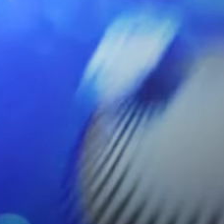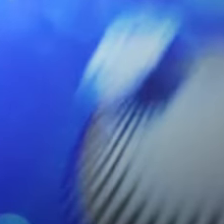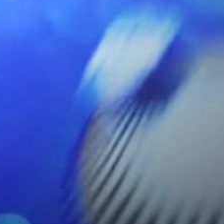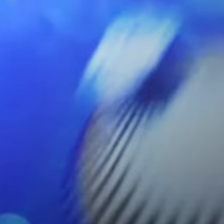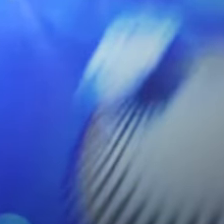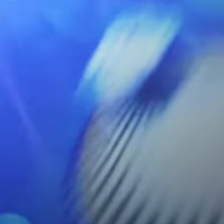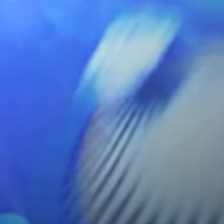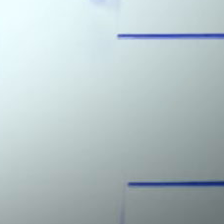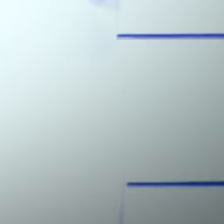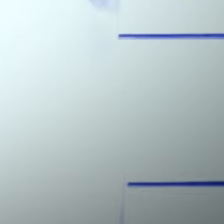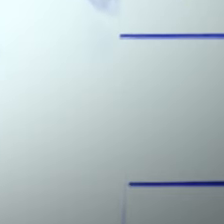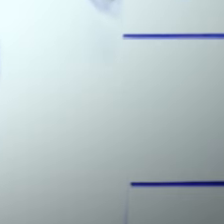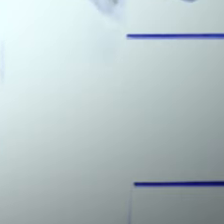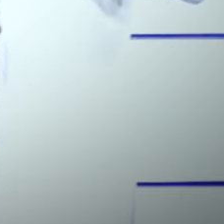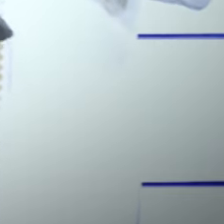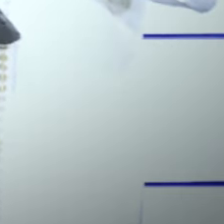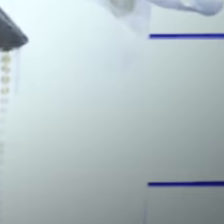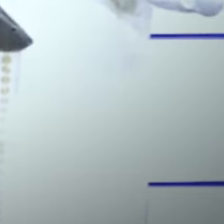mature children.